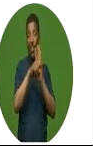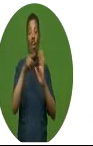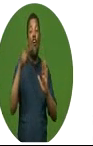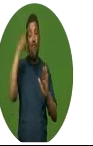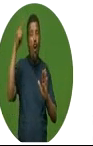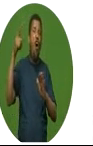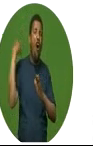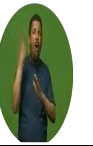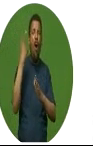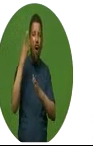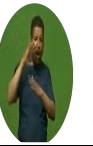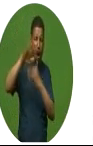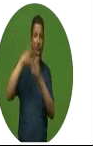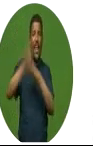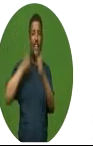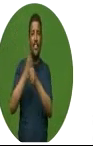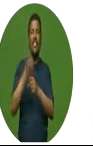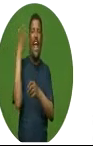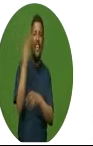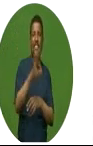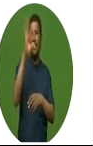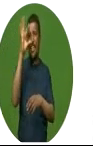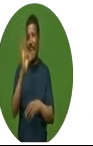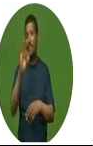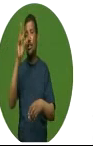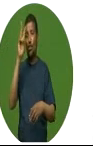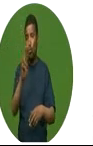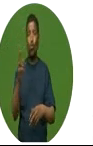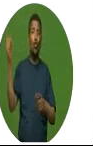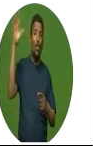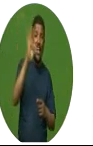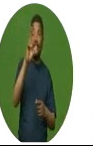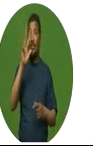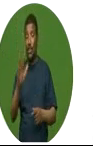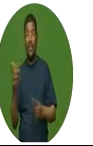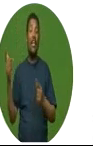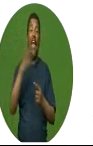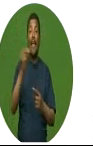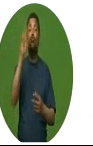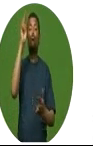all the years between 1992, 93, and